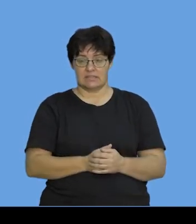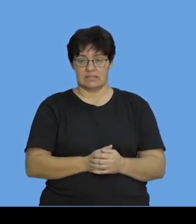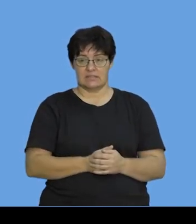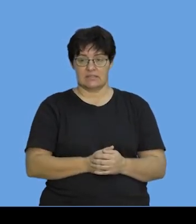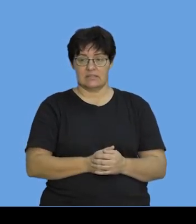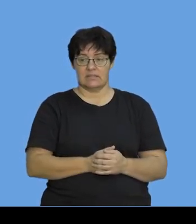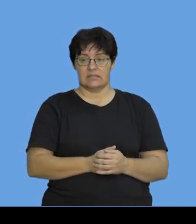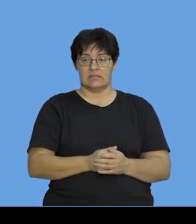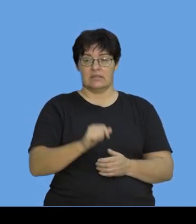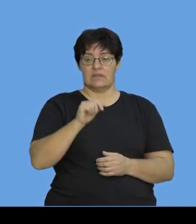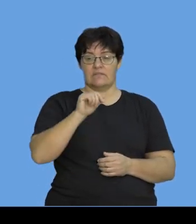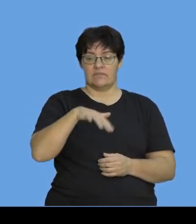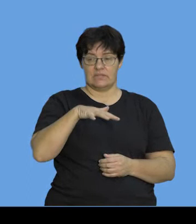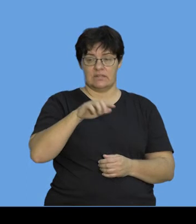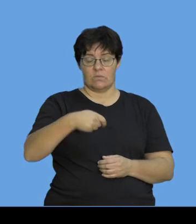by